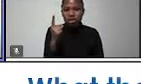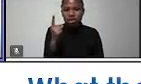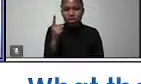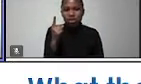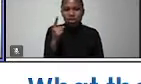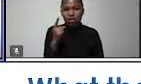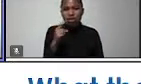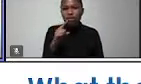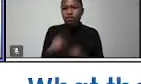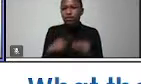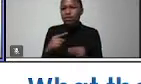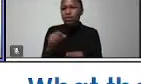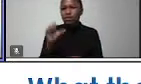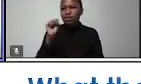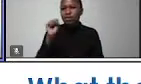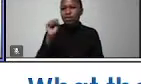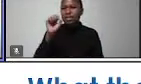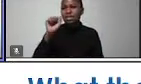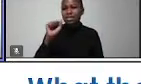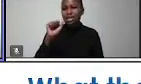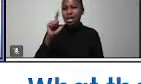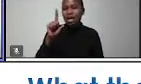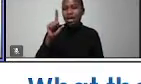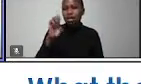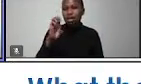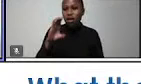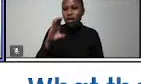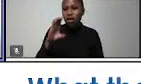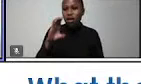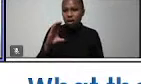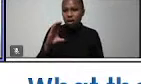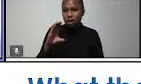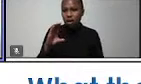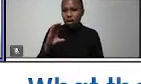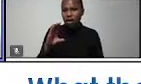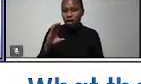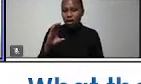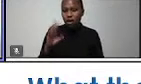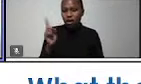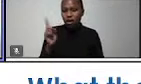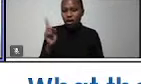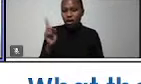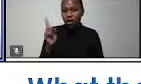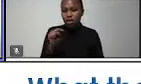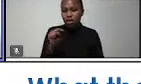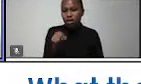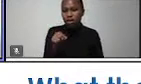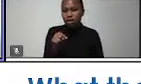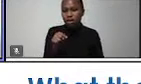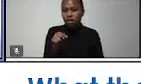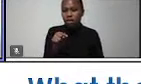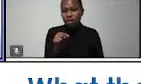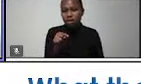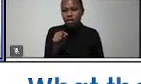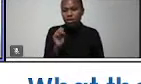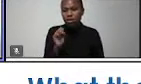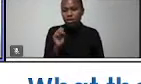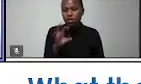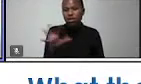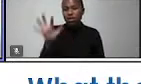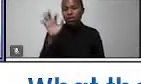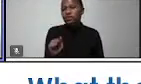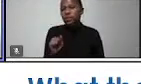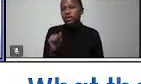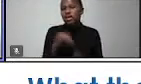actually also as SADC, but it's also very important to note, you know, what actually is the stance actually of South Africa in this space.